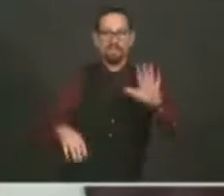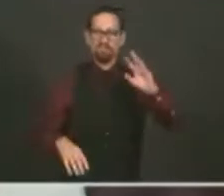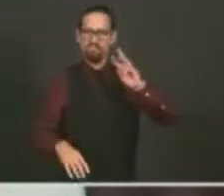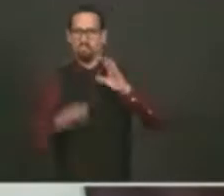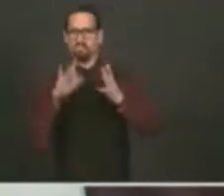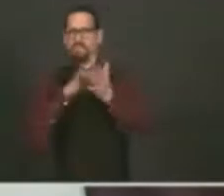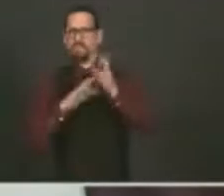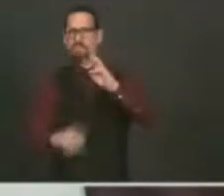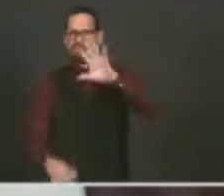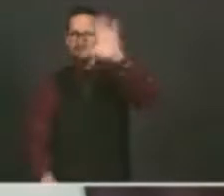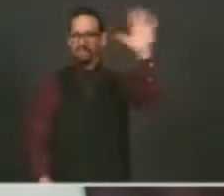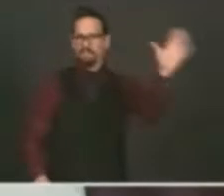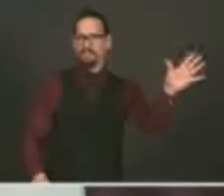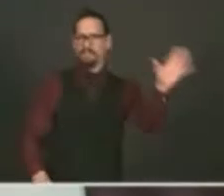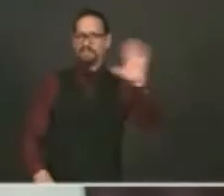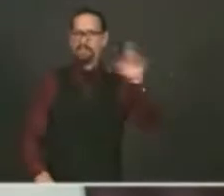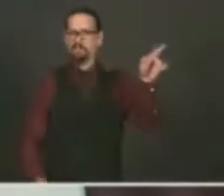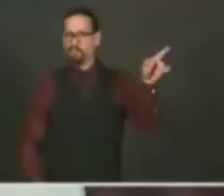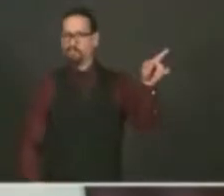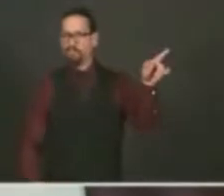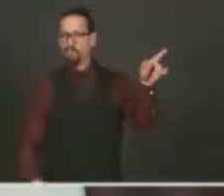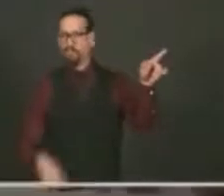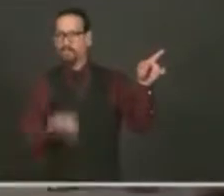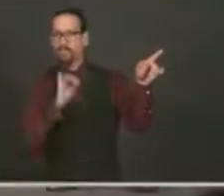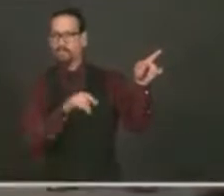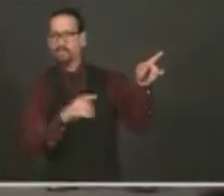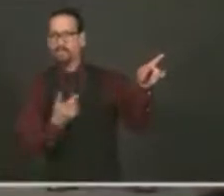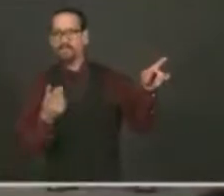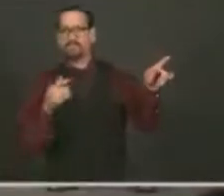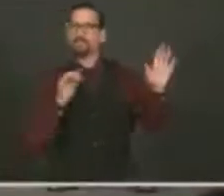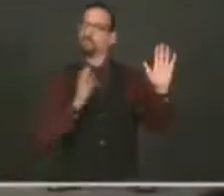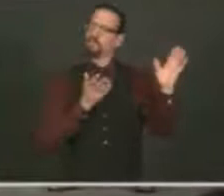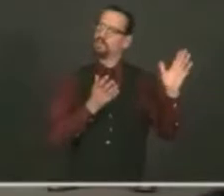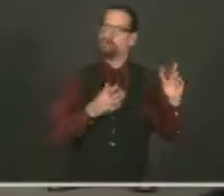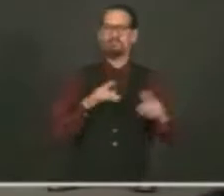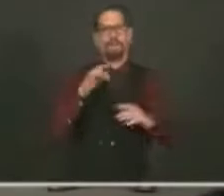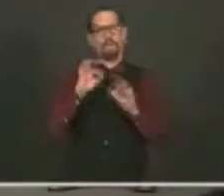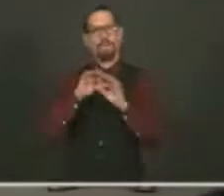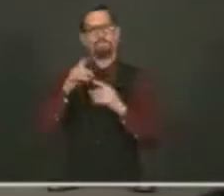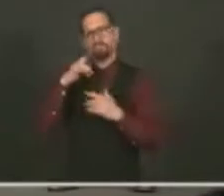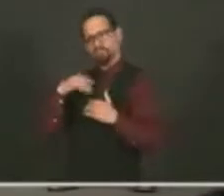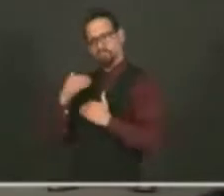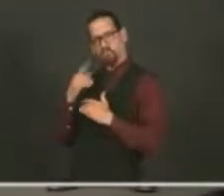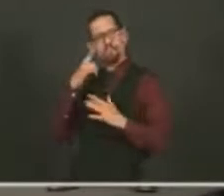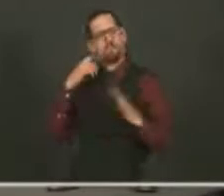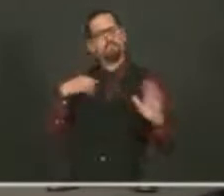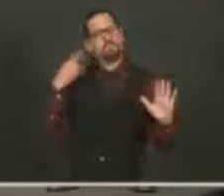they're a reasonable set of restrictions. Having been raised Catholic, I'll use the term purgatory.